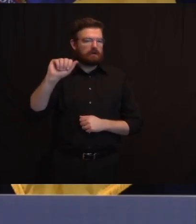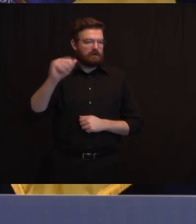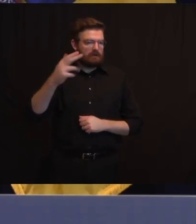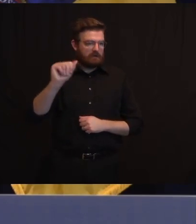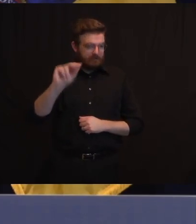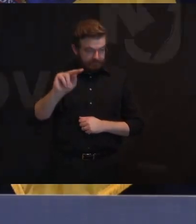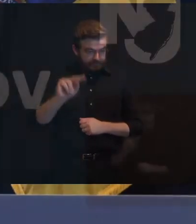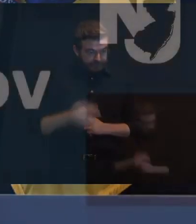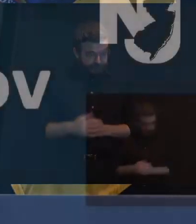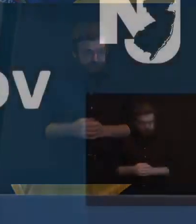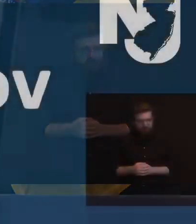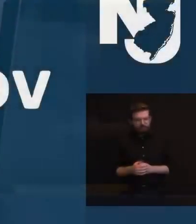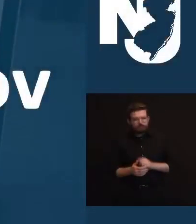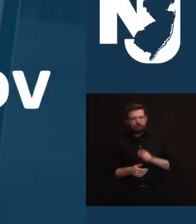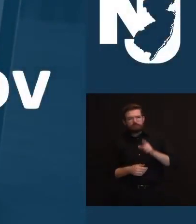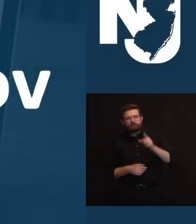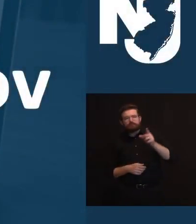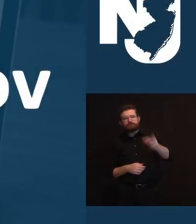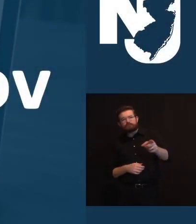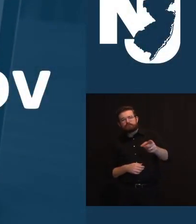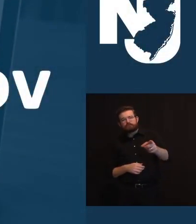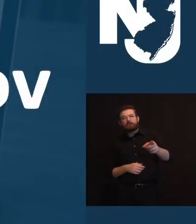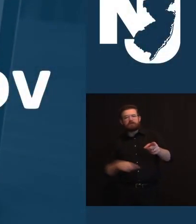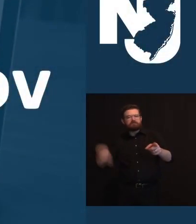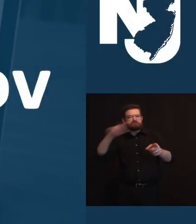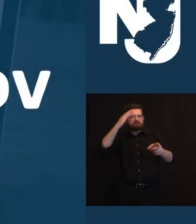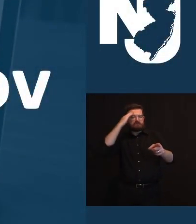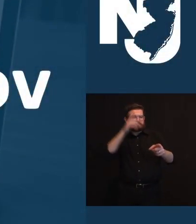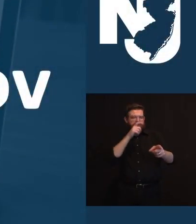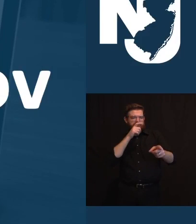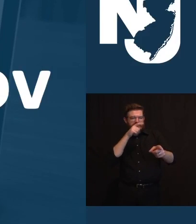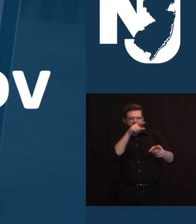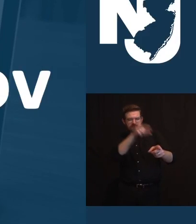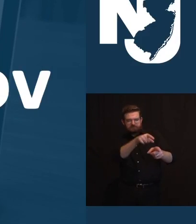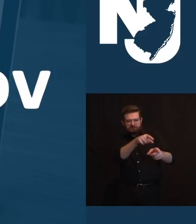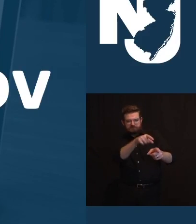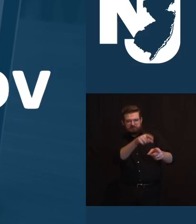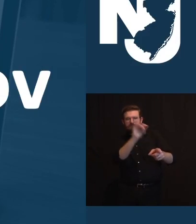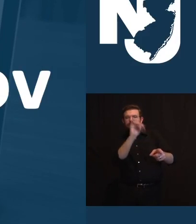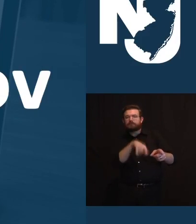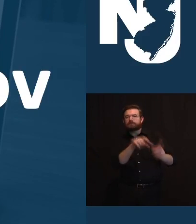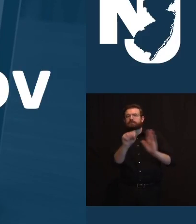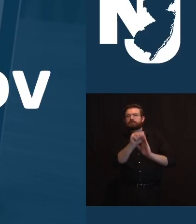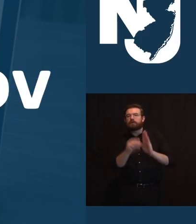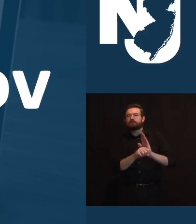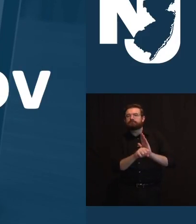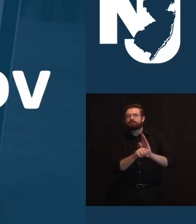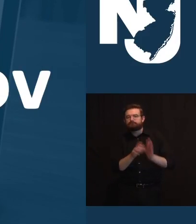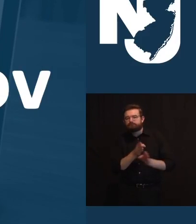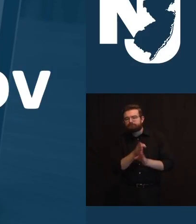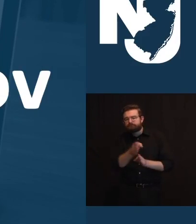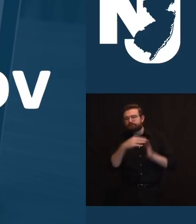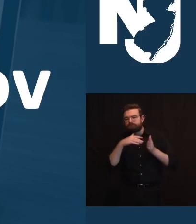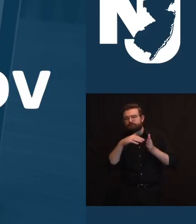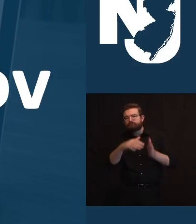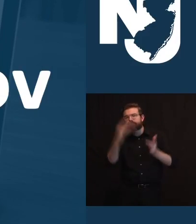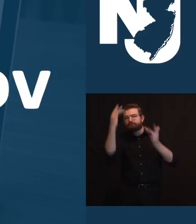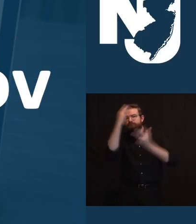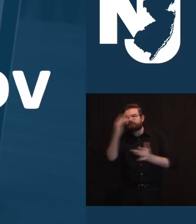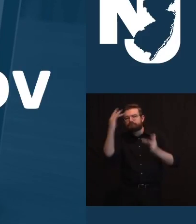Tina, another familiar face, the state's epidemiologist, Dr. Christina Tan. Great to have you, Tina, with us as always.